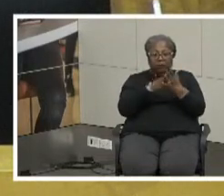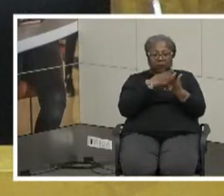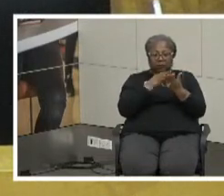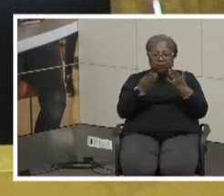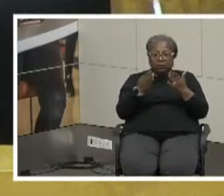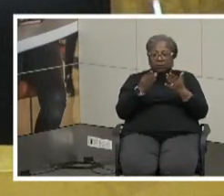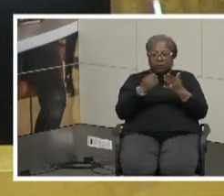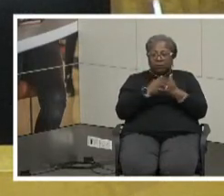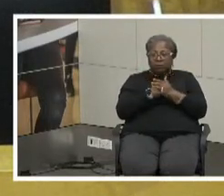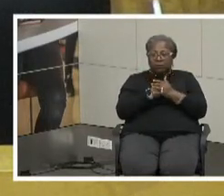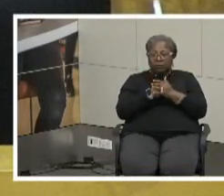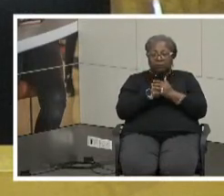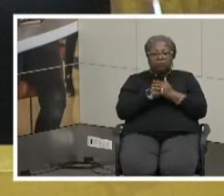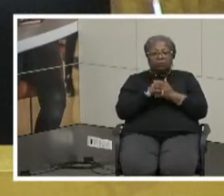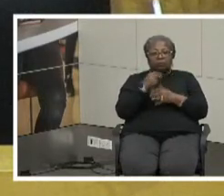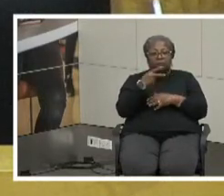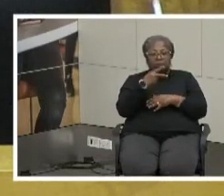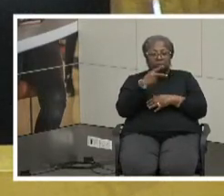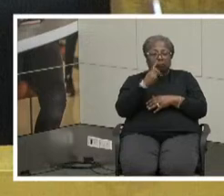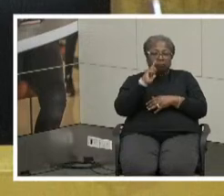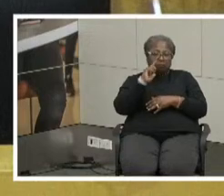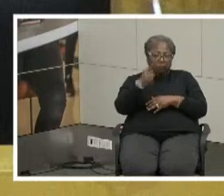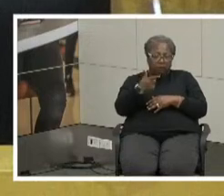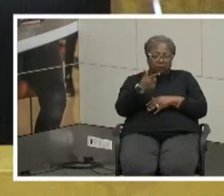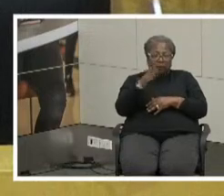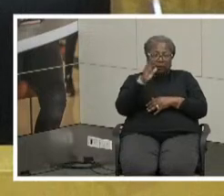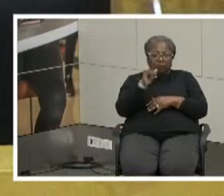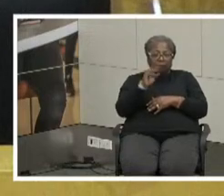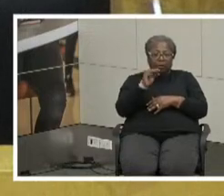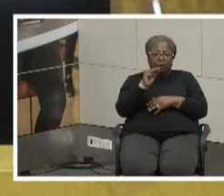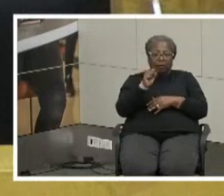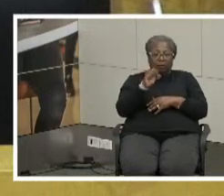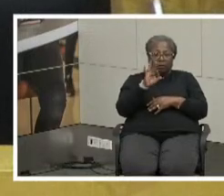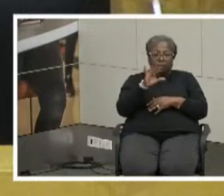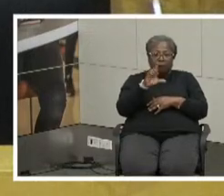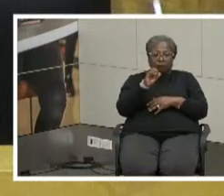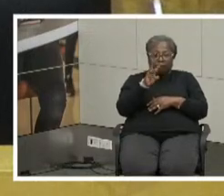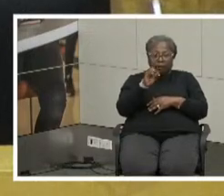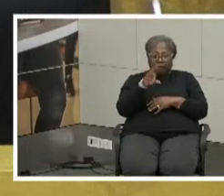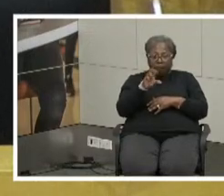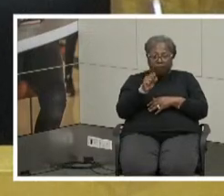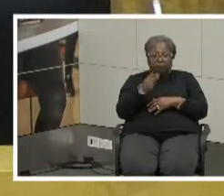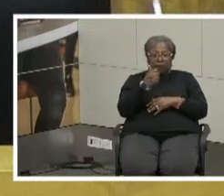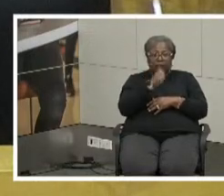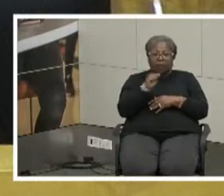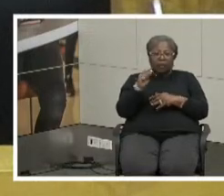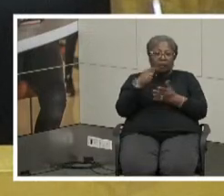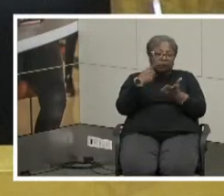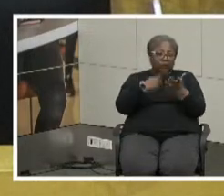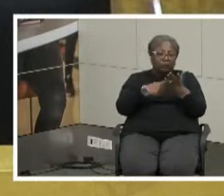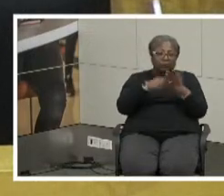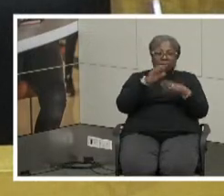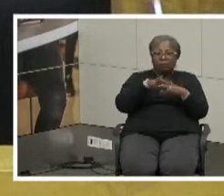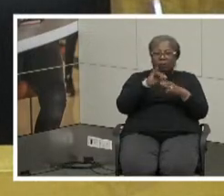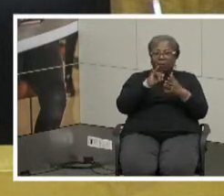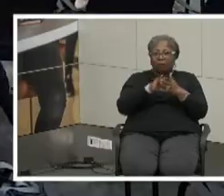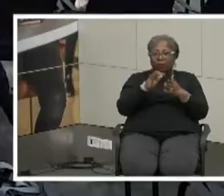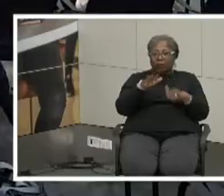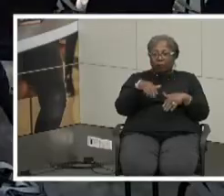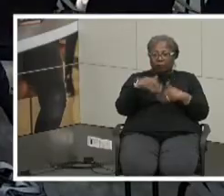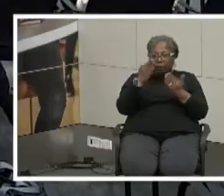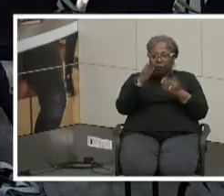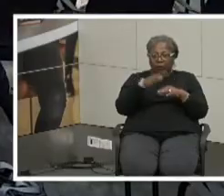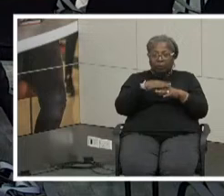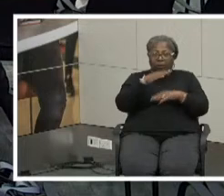meeting and it's been seconded by Miss Flowers um is there any discussion on the motion to